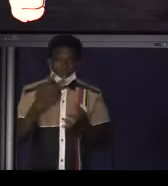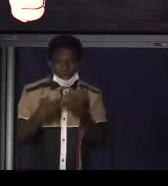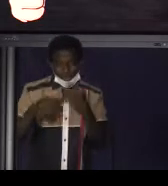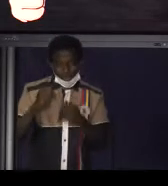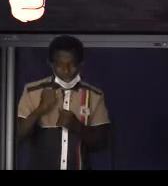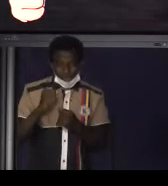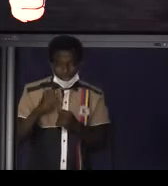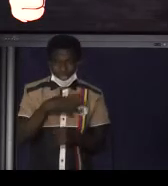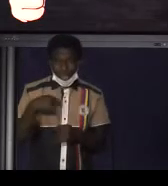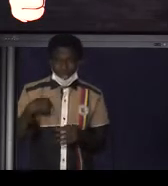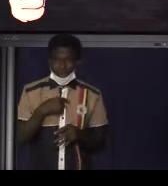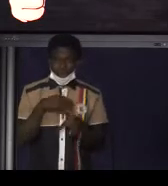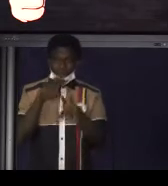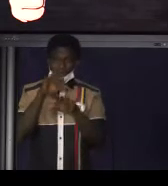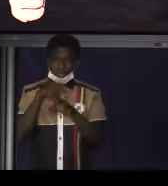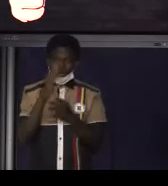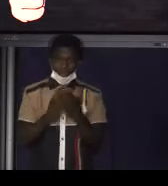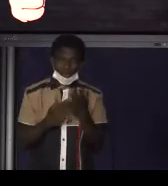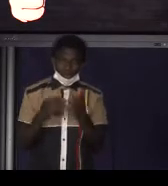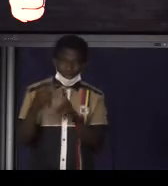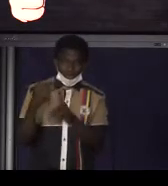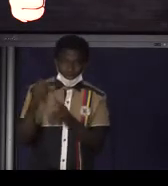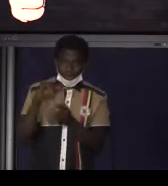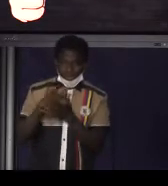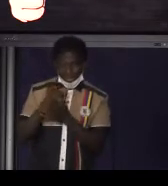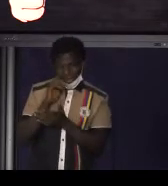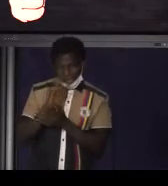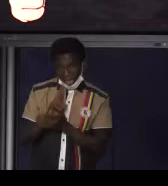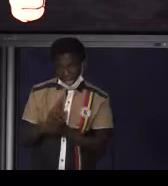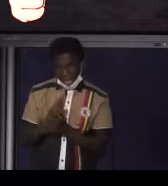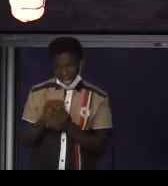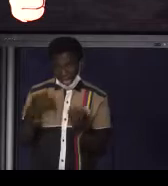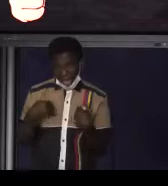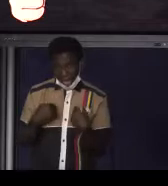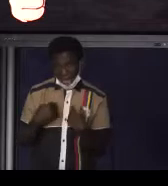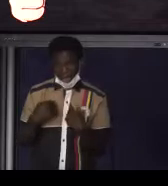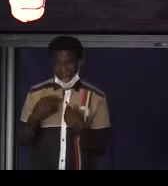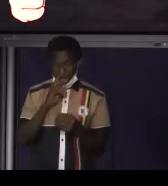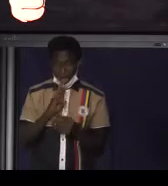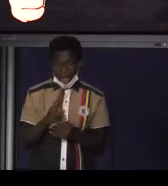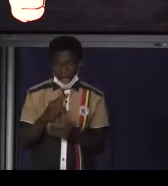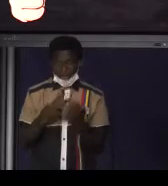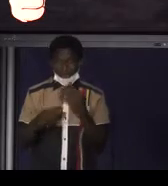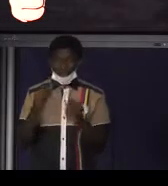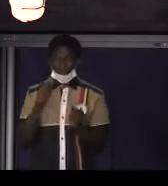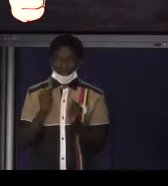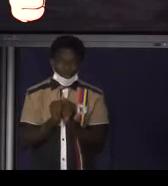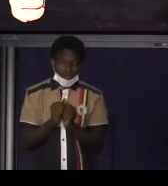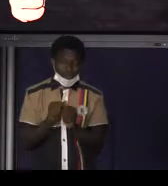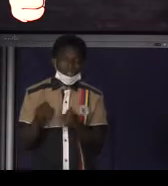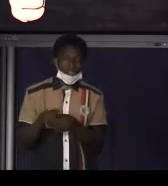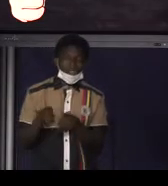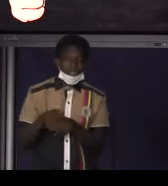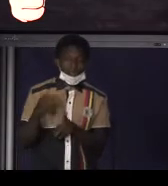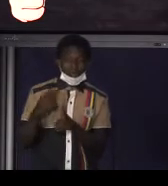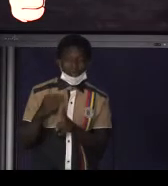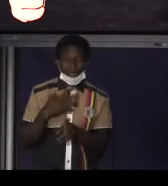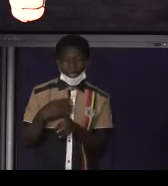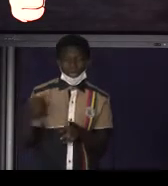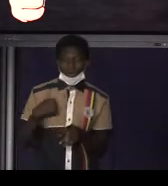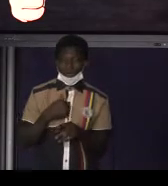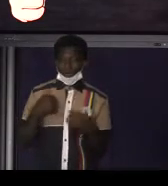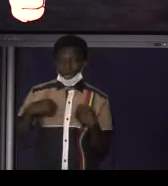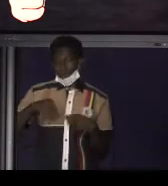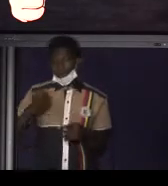topic doubles, and we looked at some words that are doubled with the same word, and